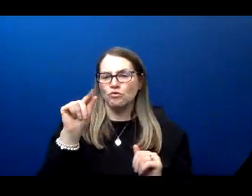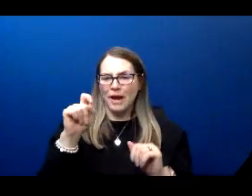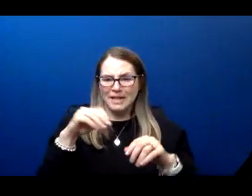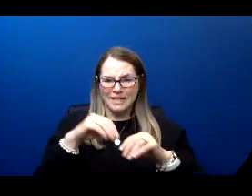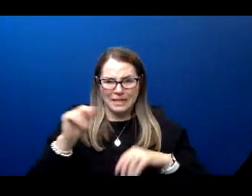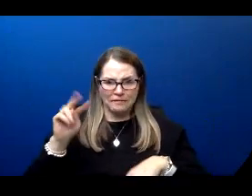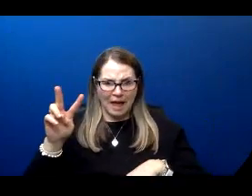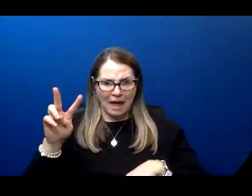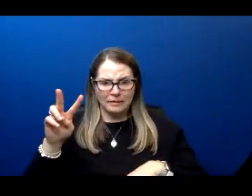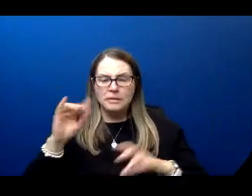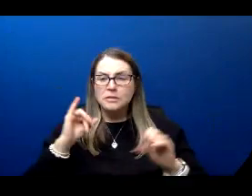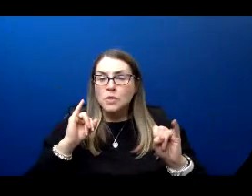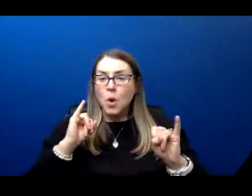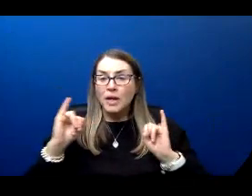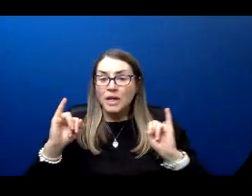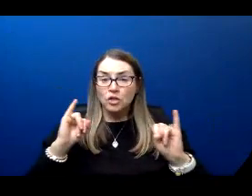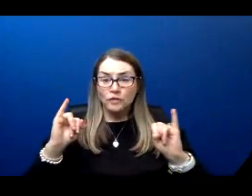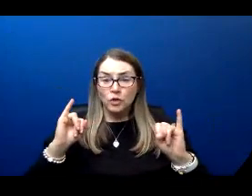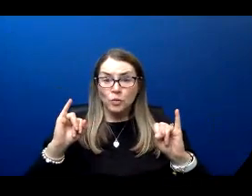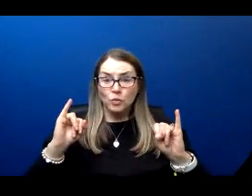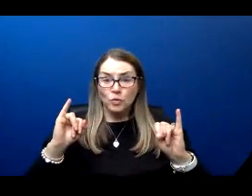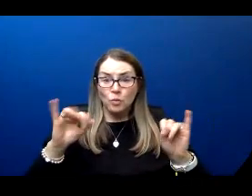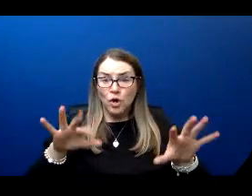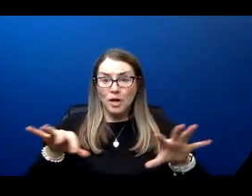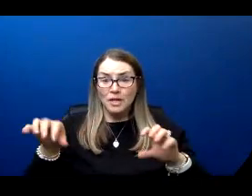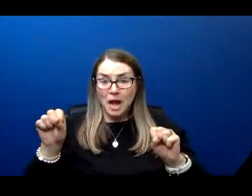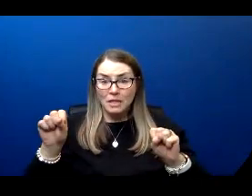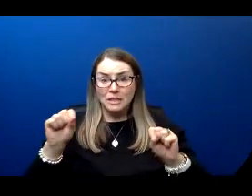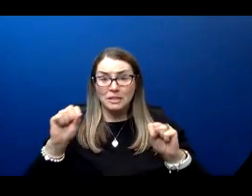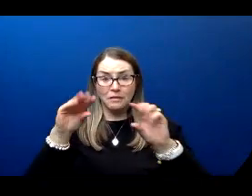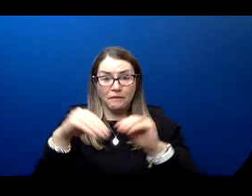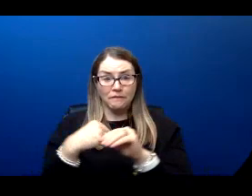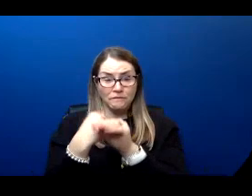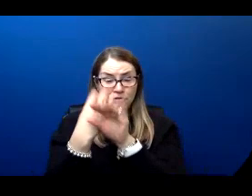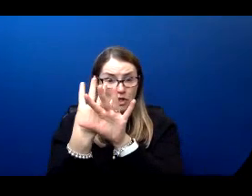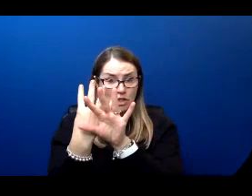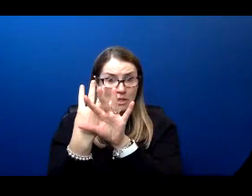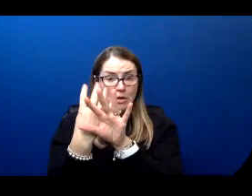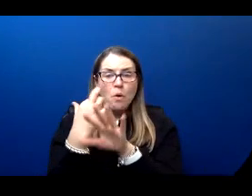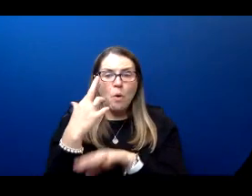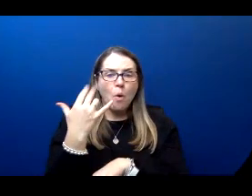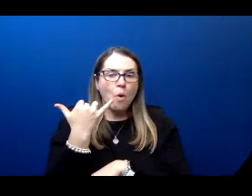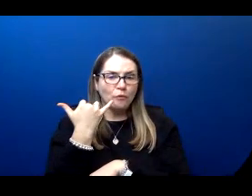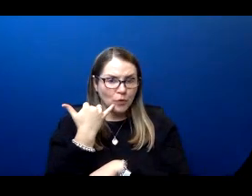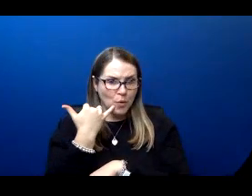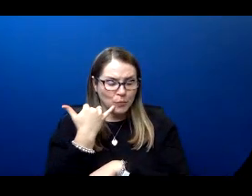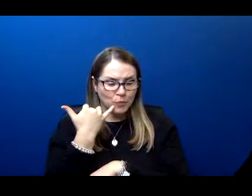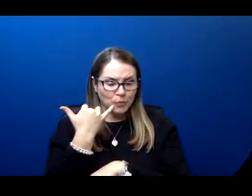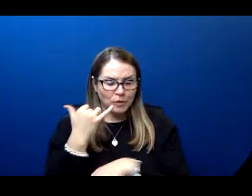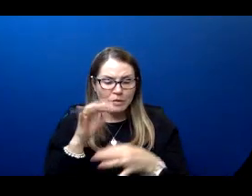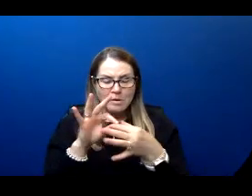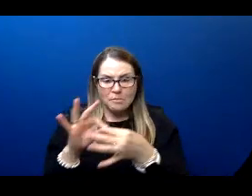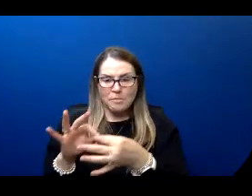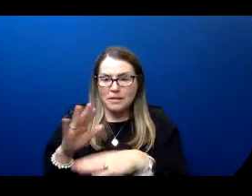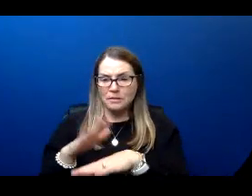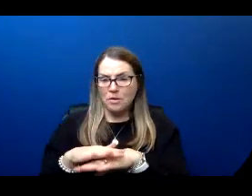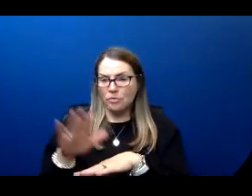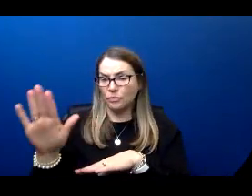So interviews were conducted virtually or telephonically based on participants'